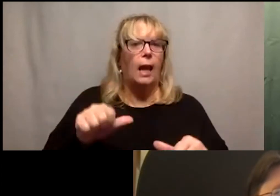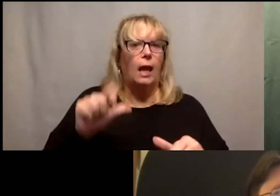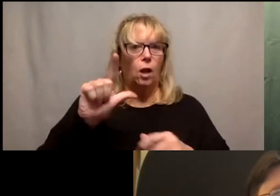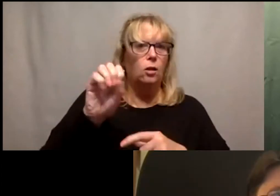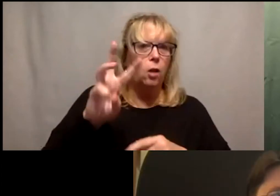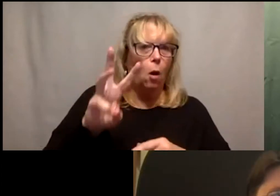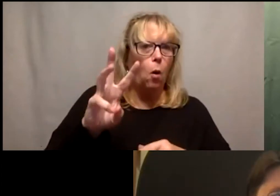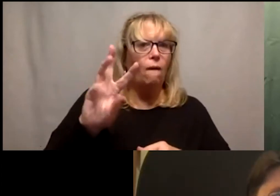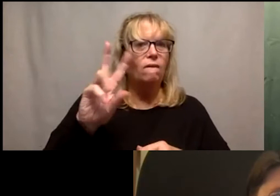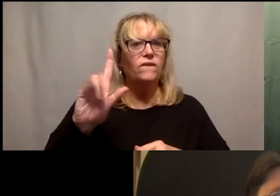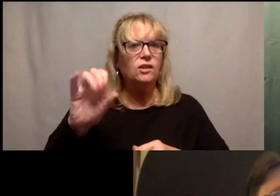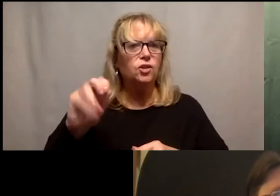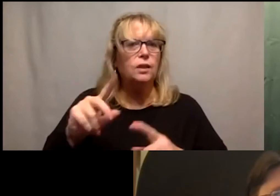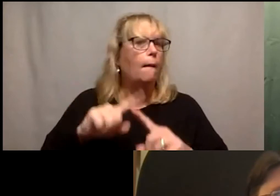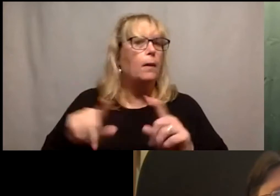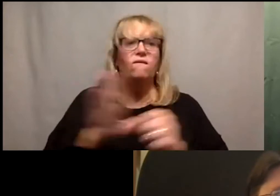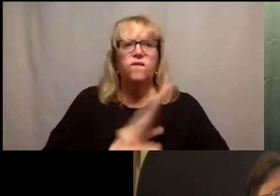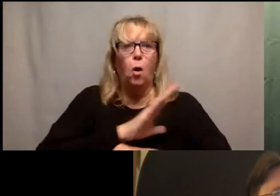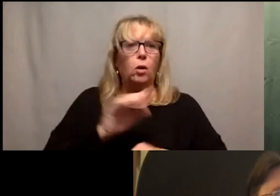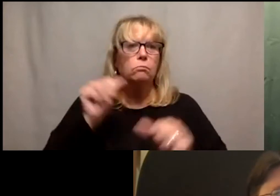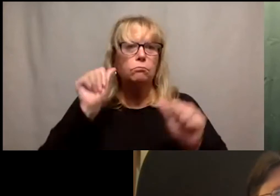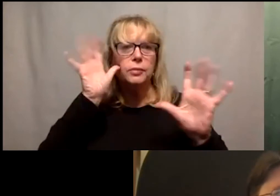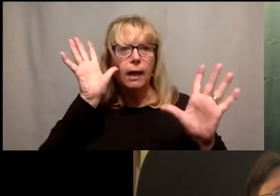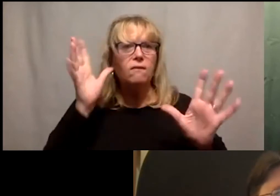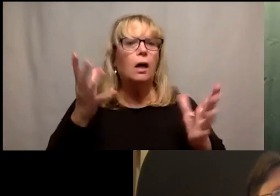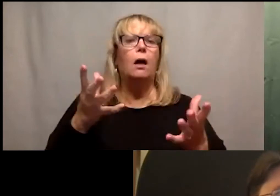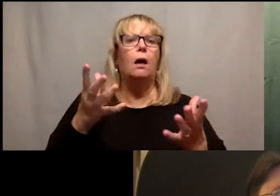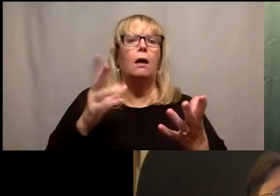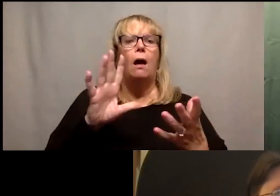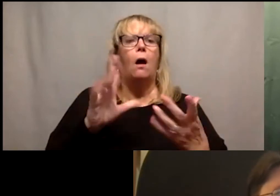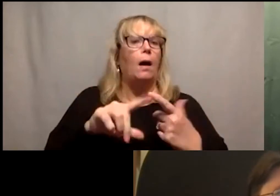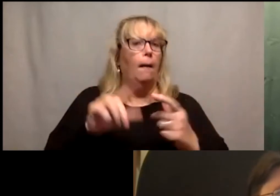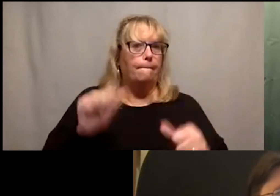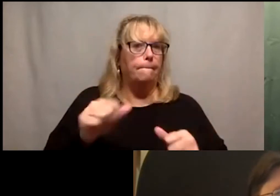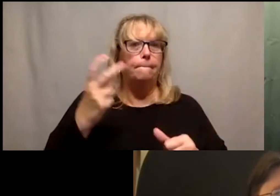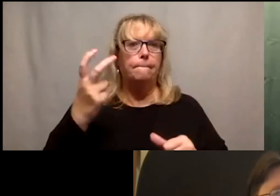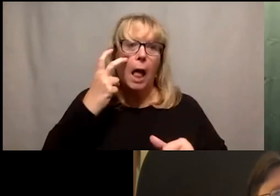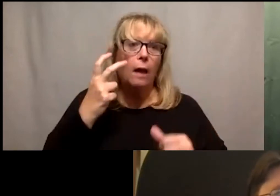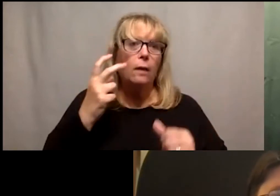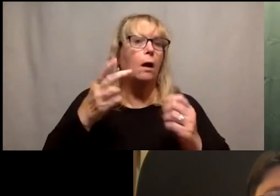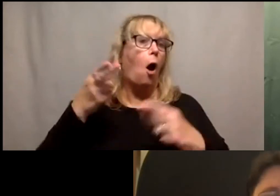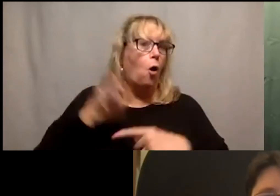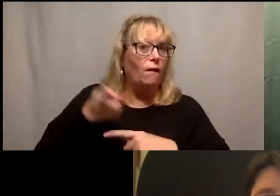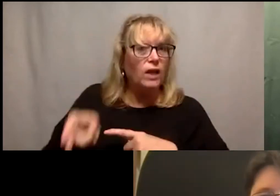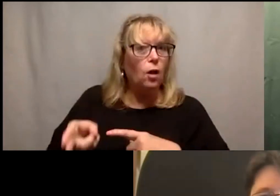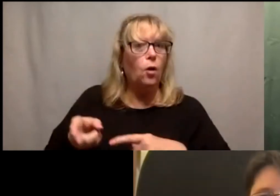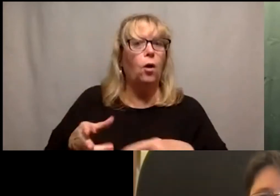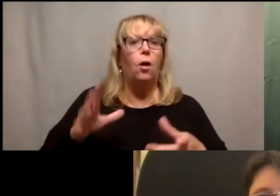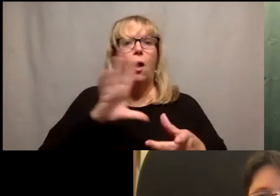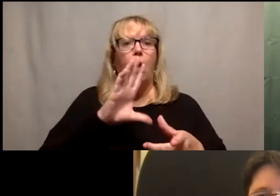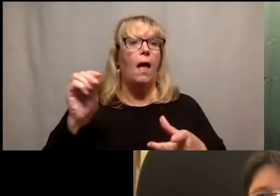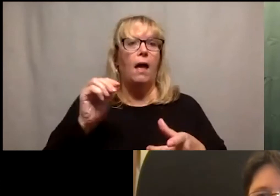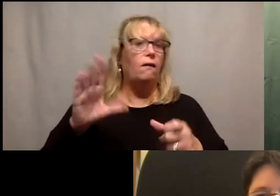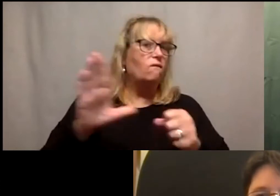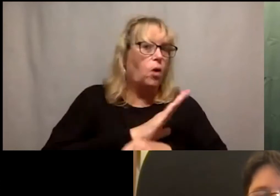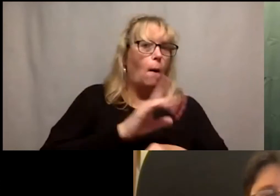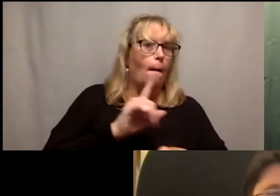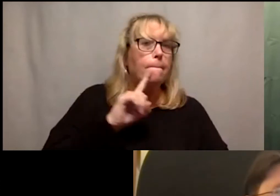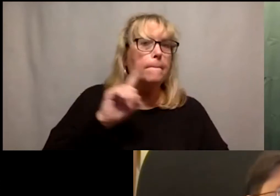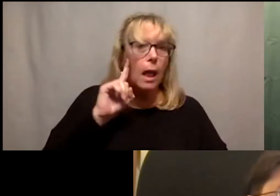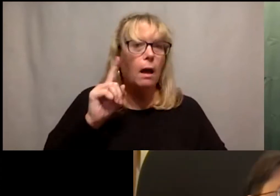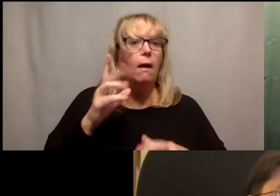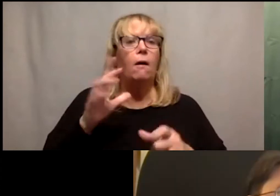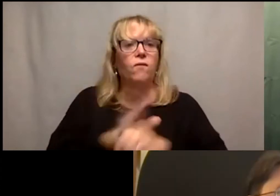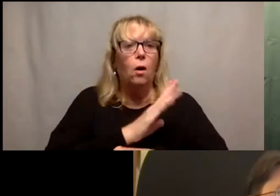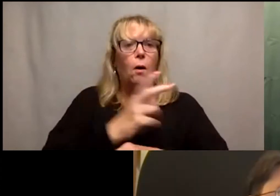full deafness. It can be blind with hard of hearing, and it could be blind and full, full blind and full deaf.